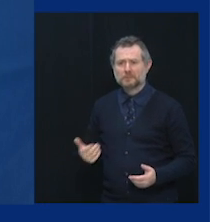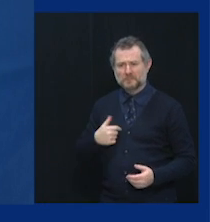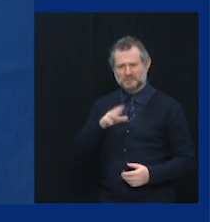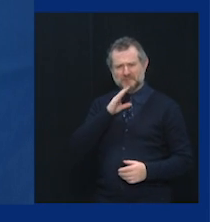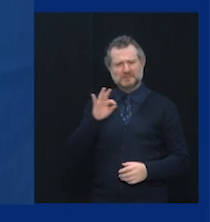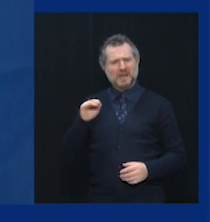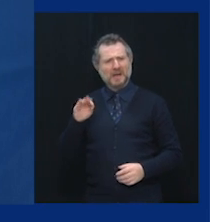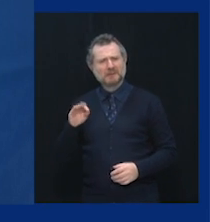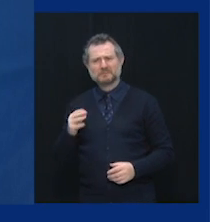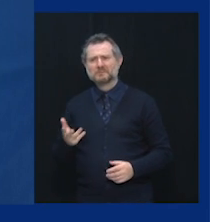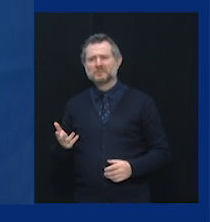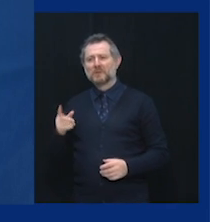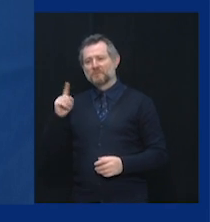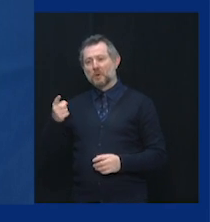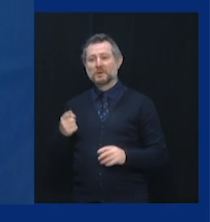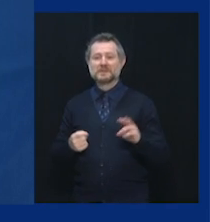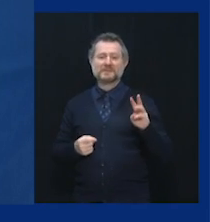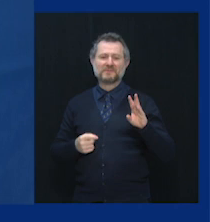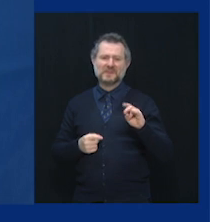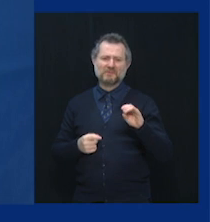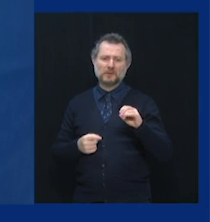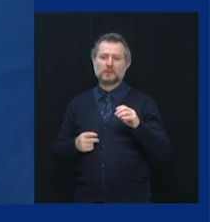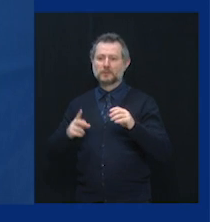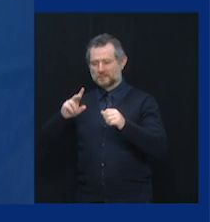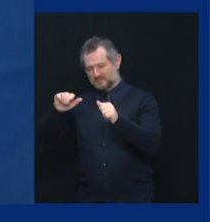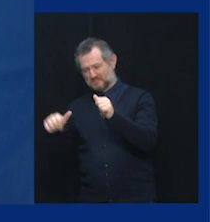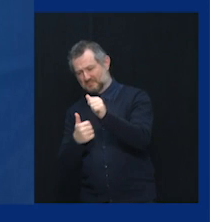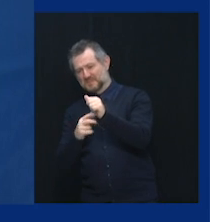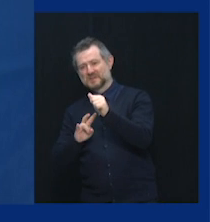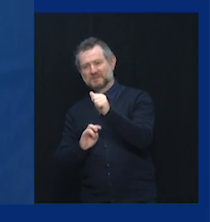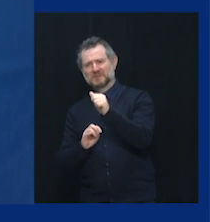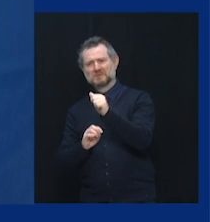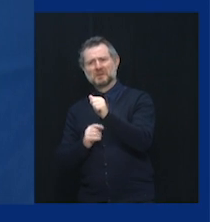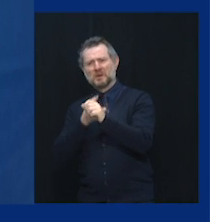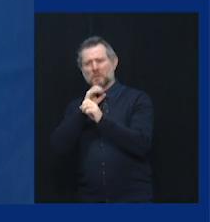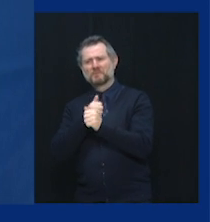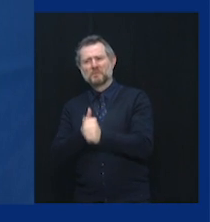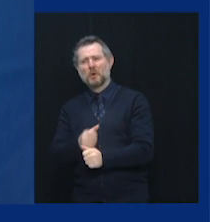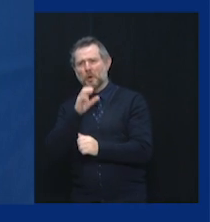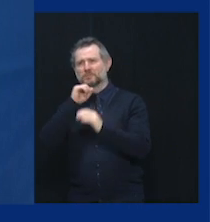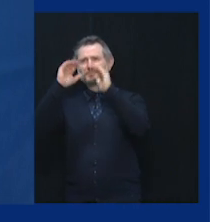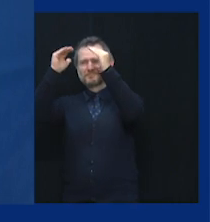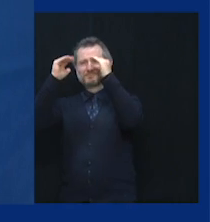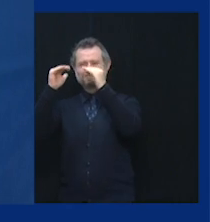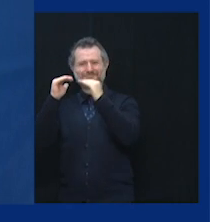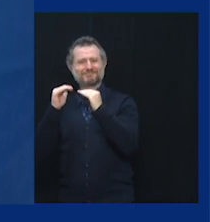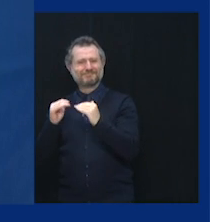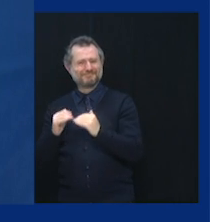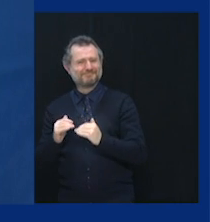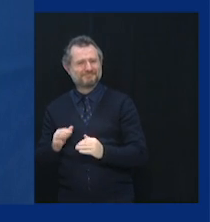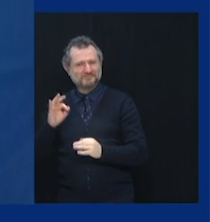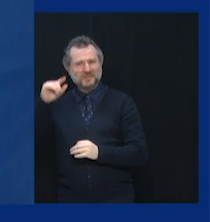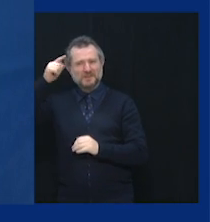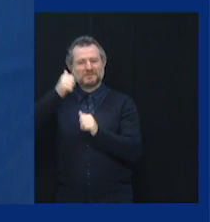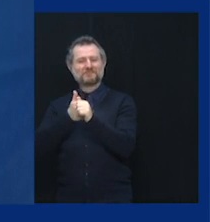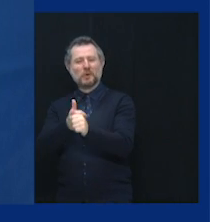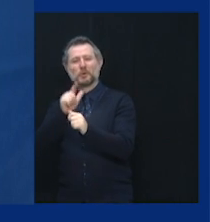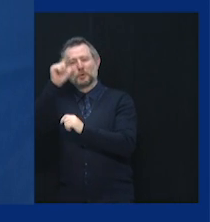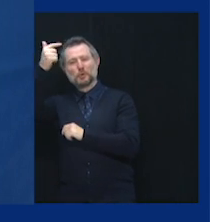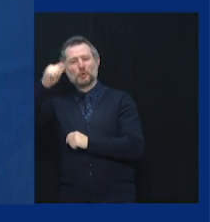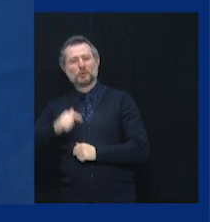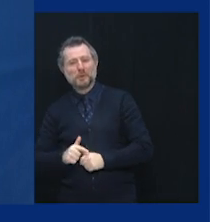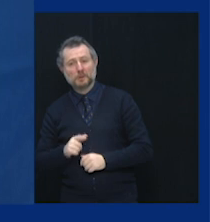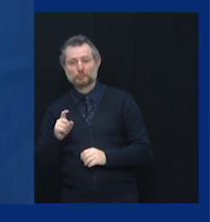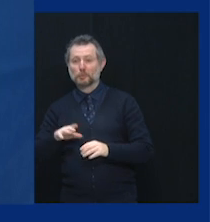who's 70. And it should have been opened as you had allocation.